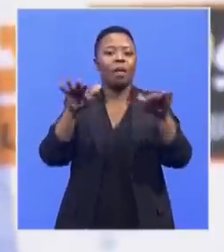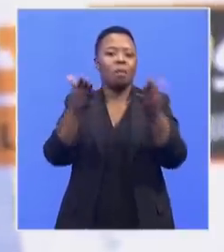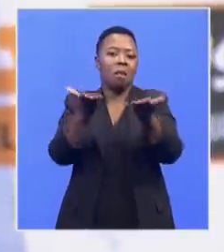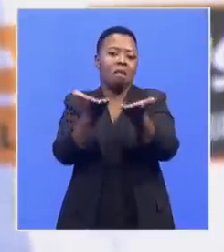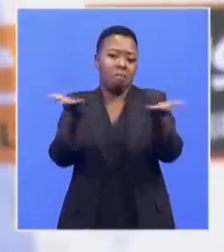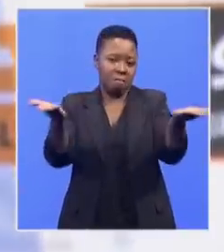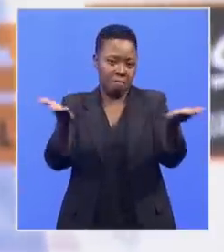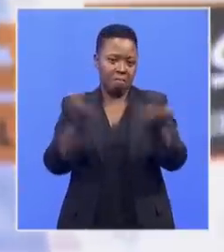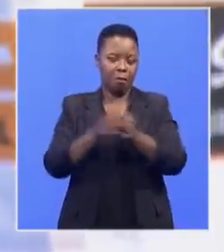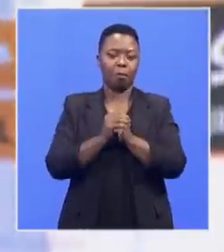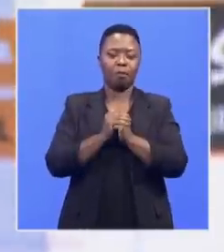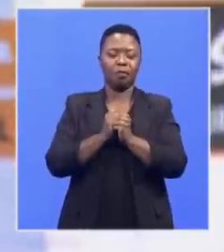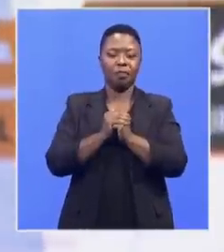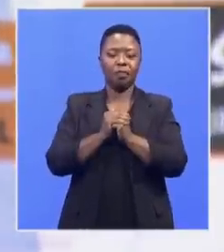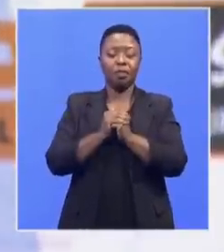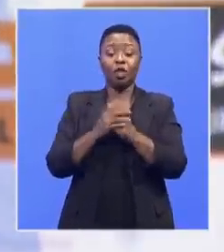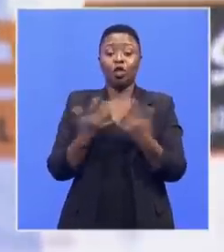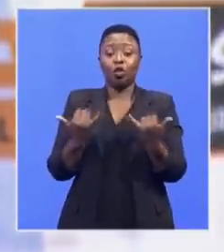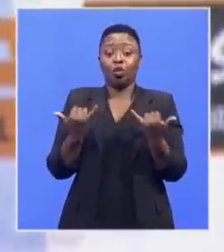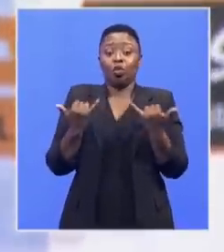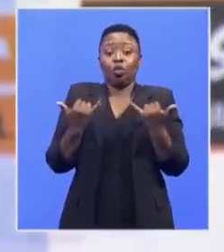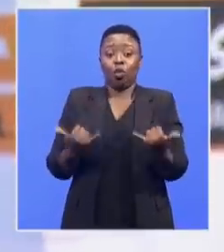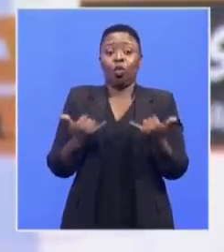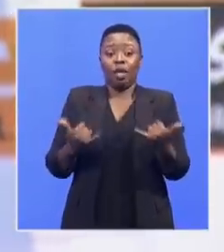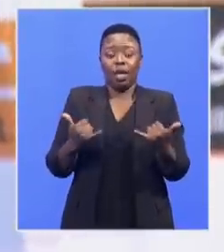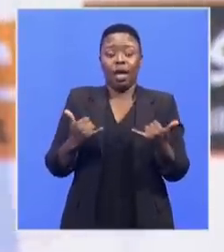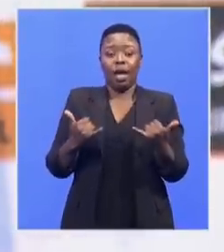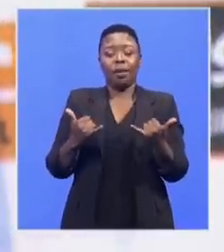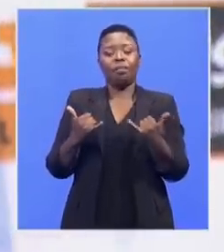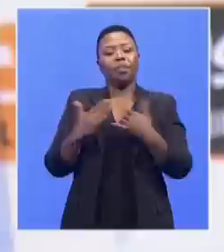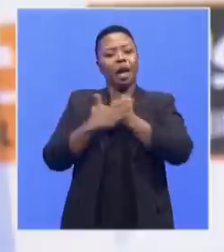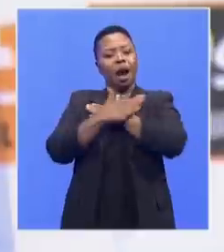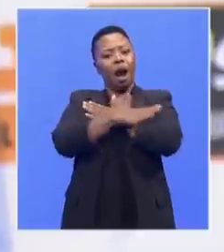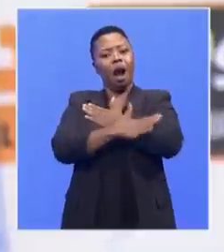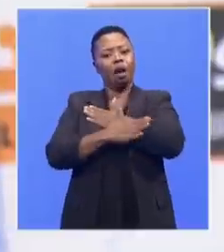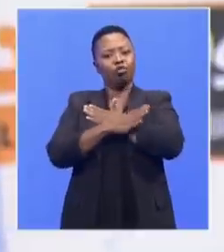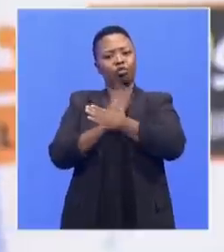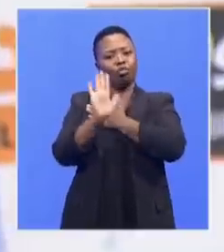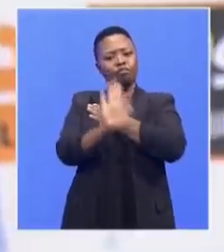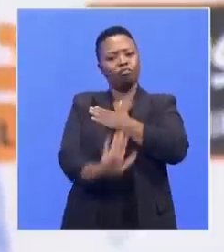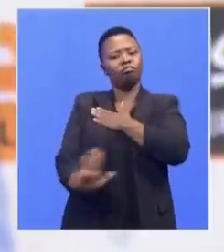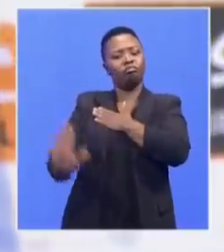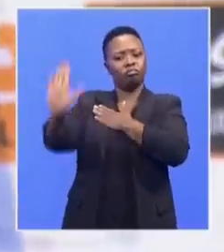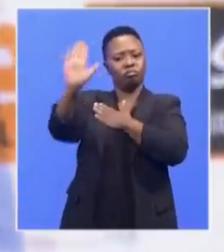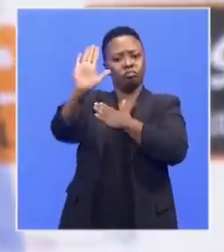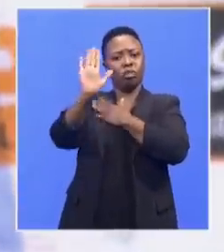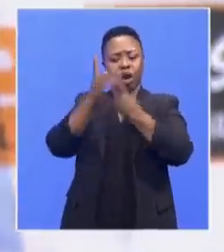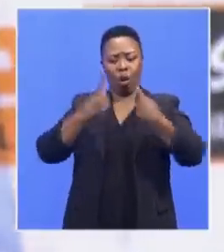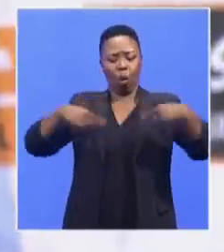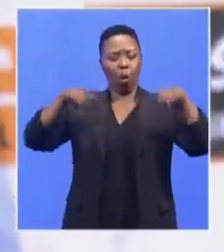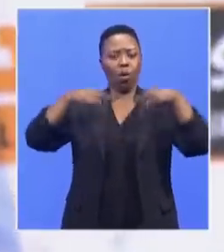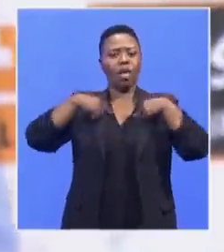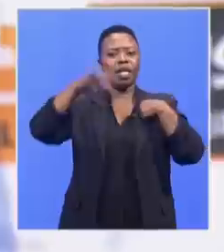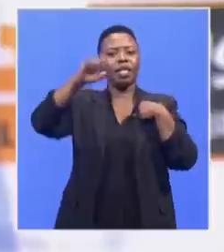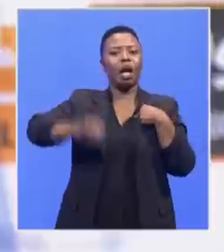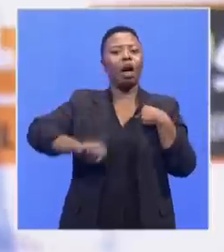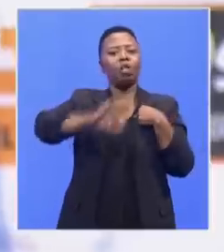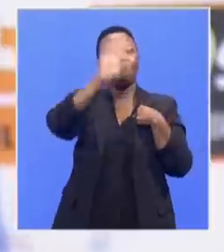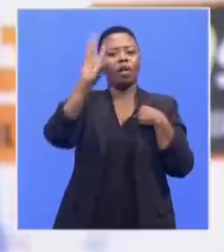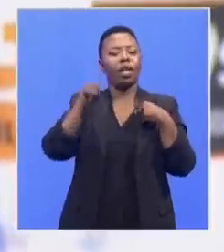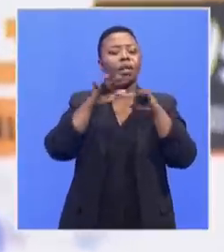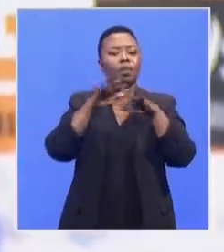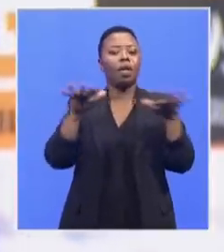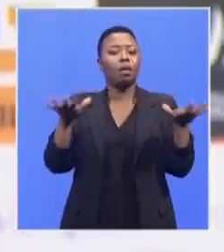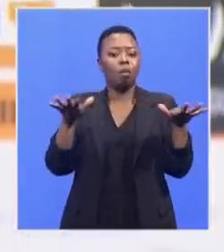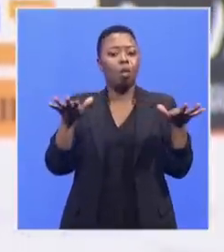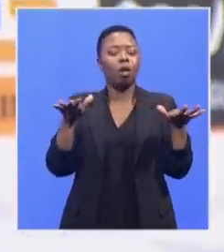Today, across the country, as South Africans, we are celebrating the day on which